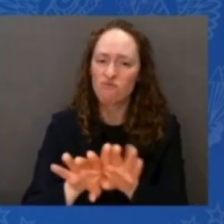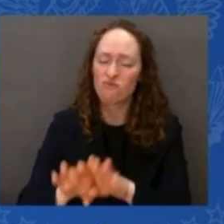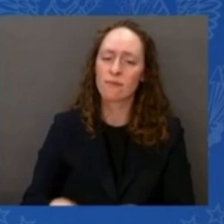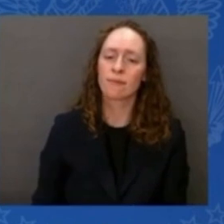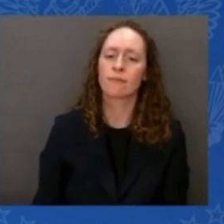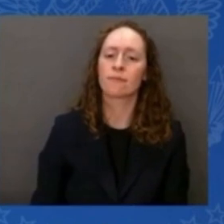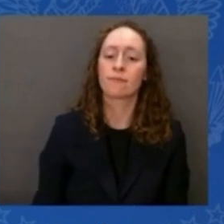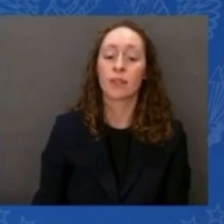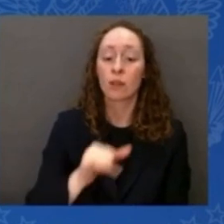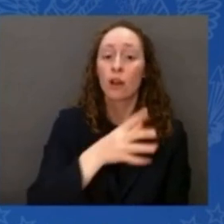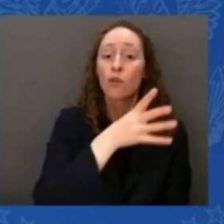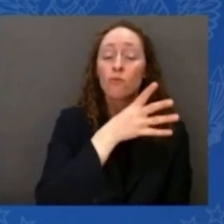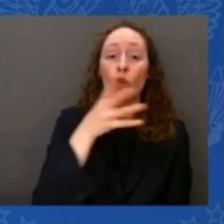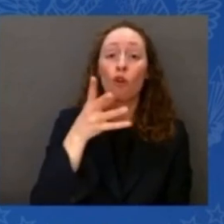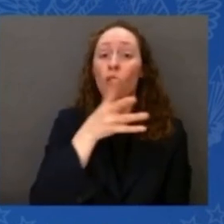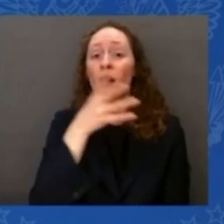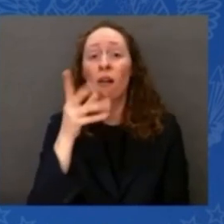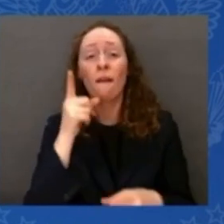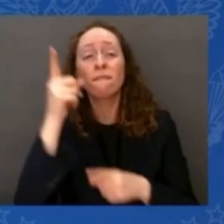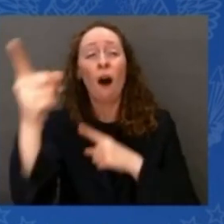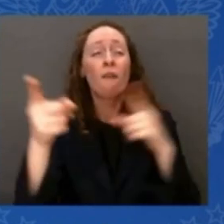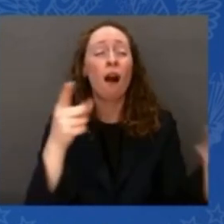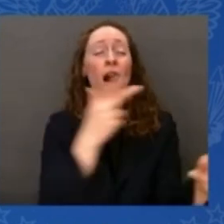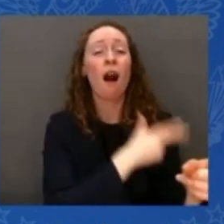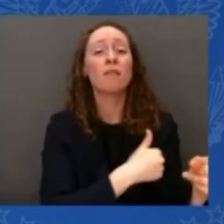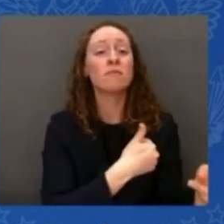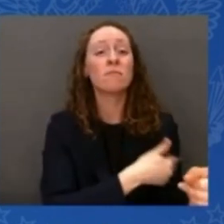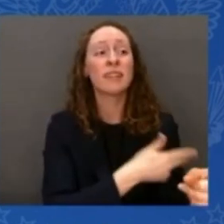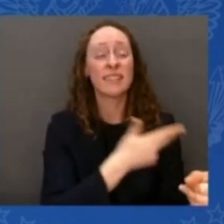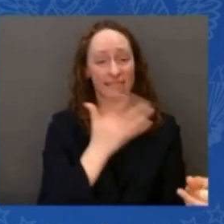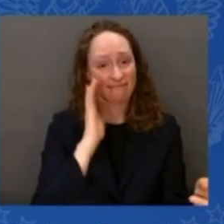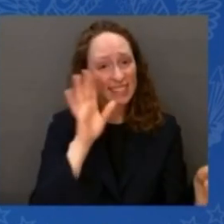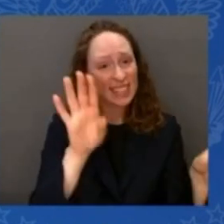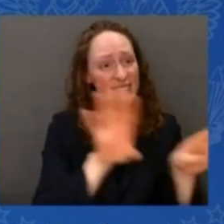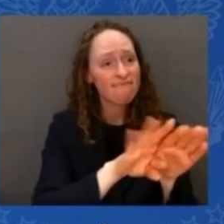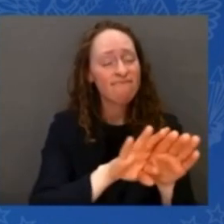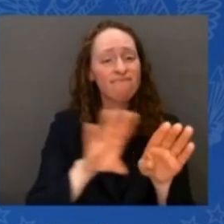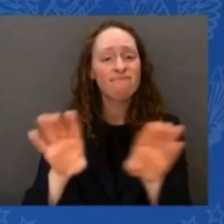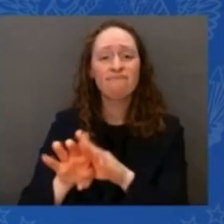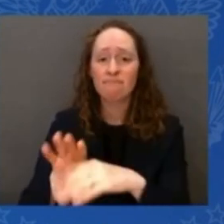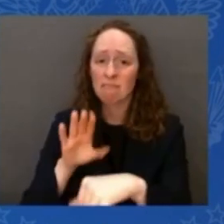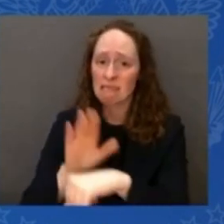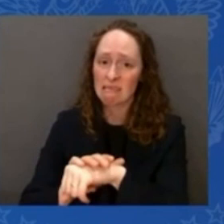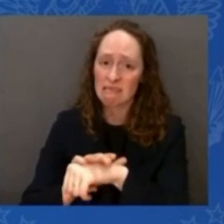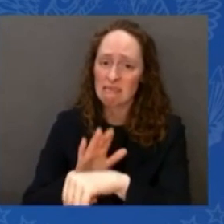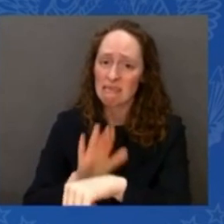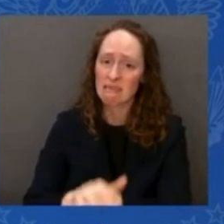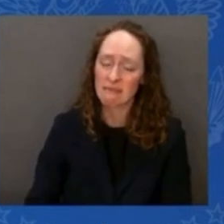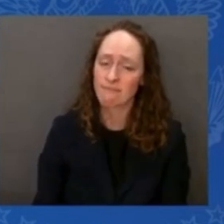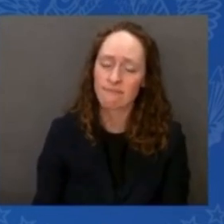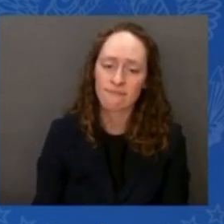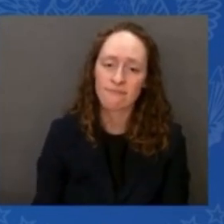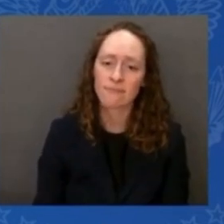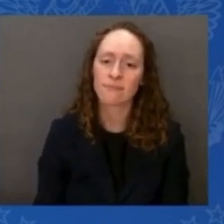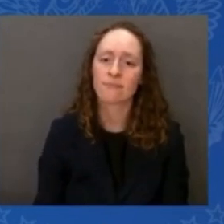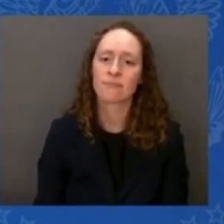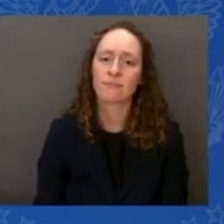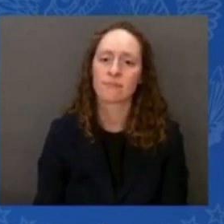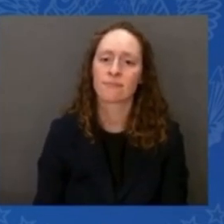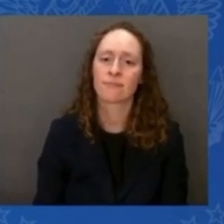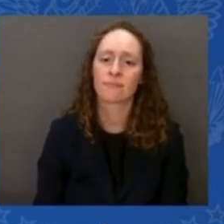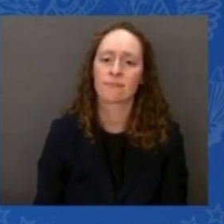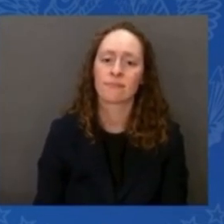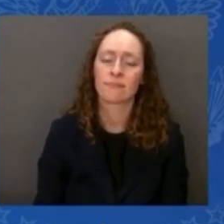show? If, in fact, you have a serious accident and you're in a rural community, you